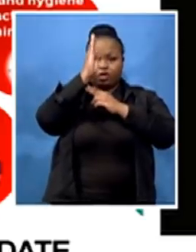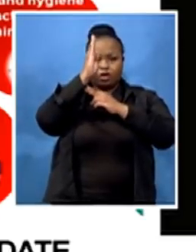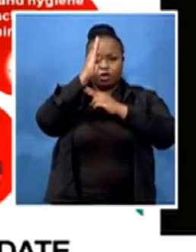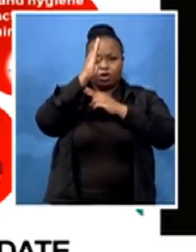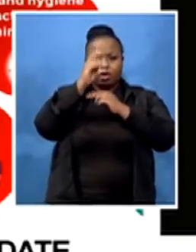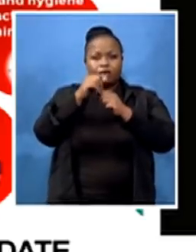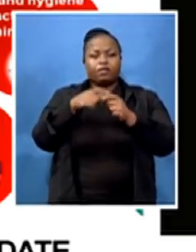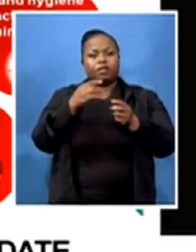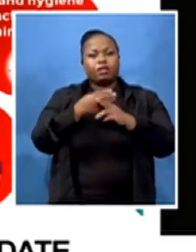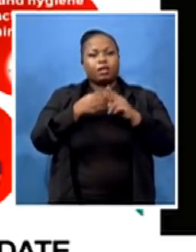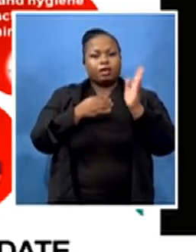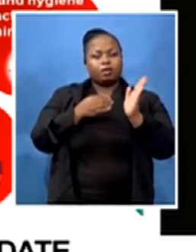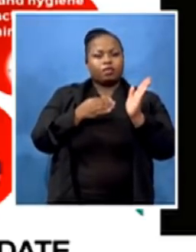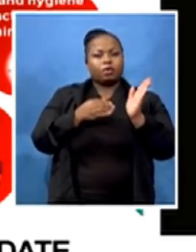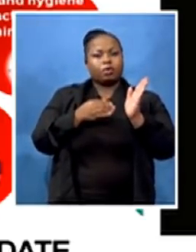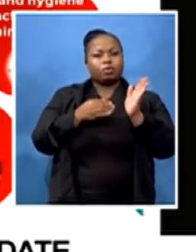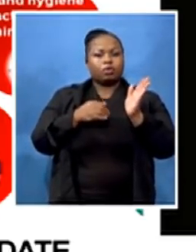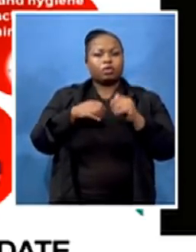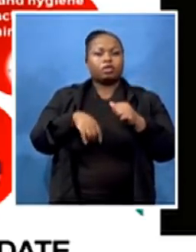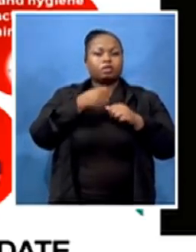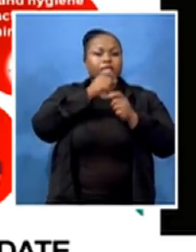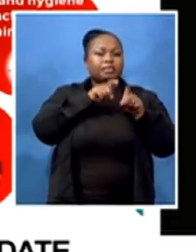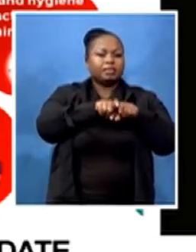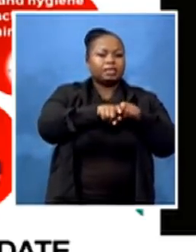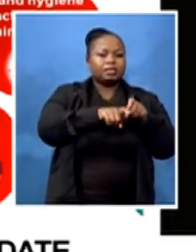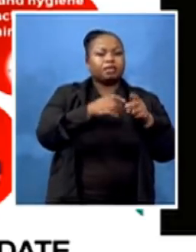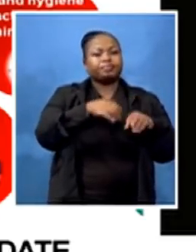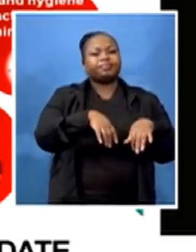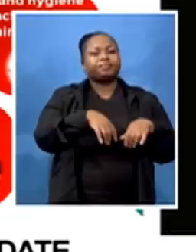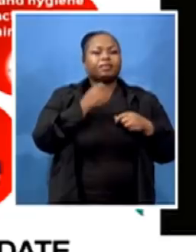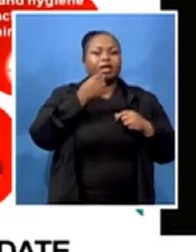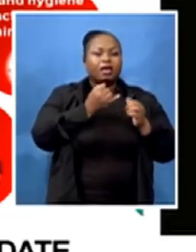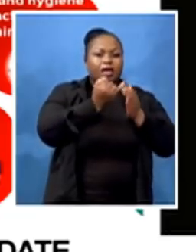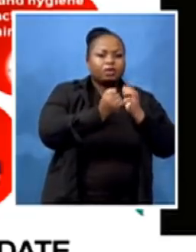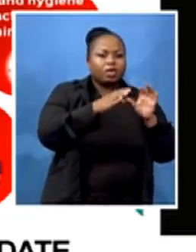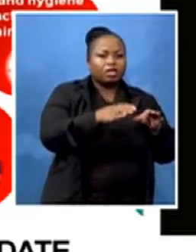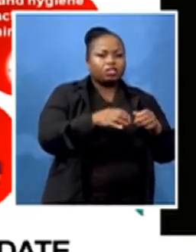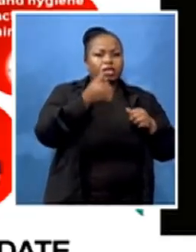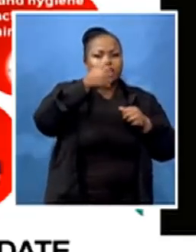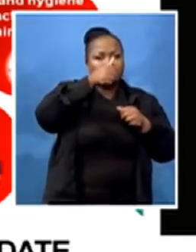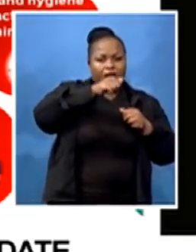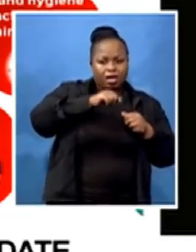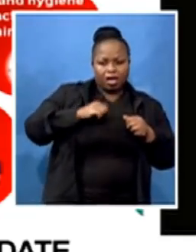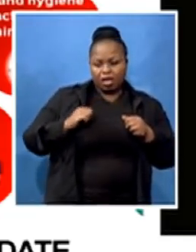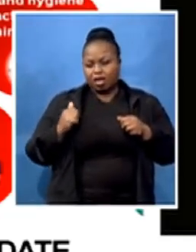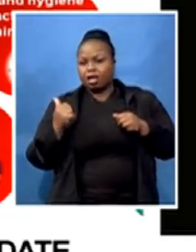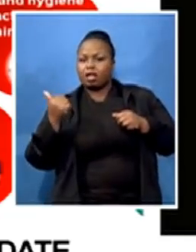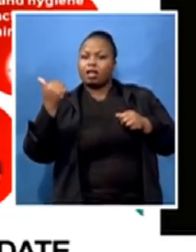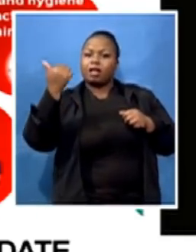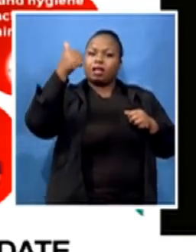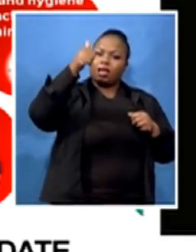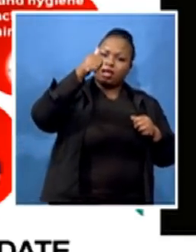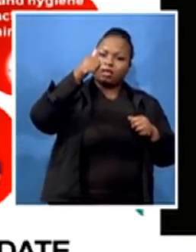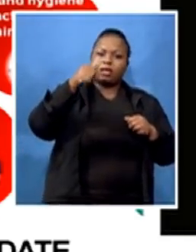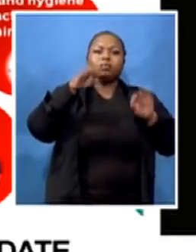cleaning, testing, isolation. We'll use all of these things until we get back to the top where we say lockdown. I'll come back to that